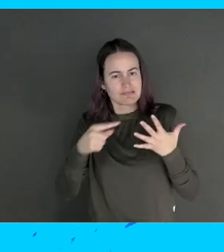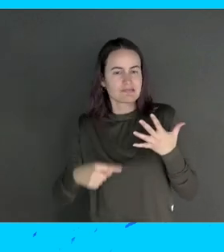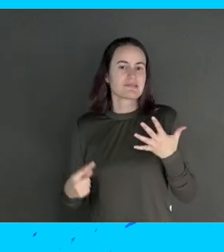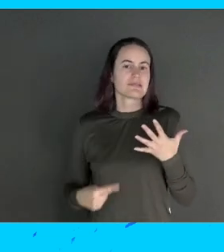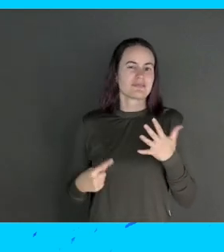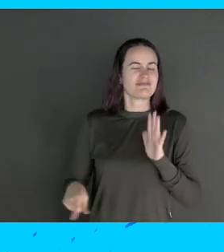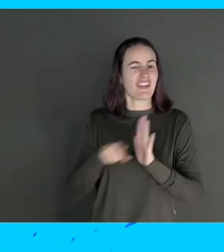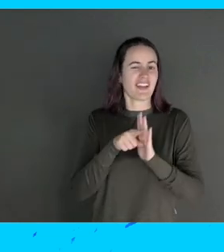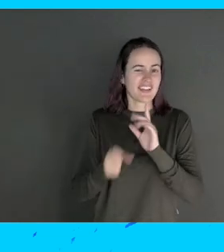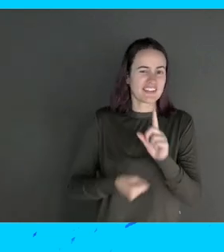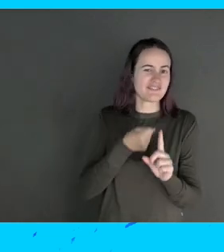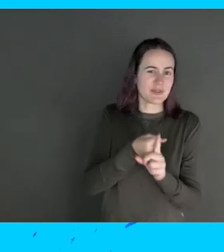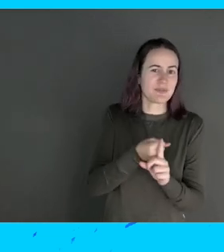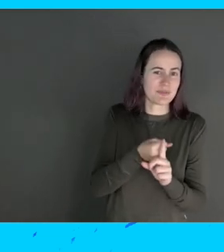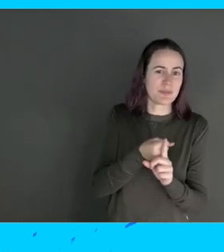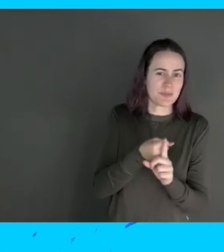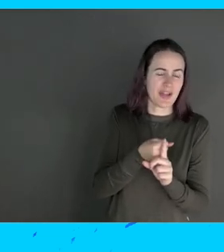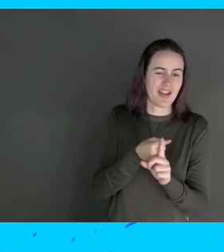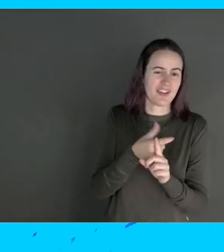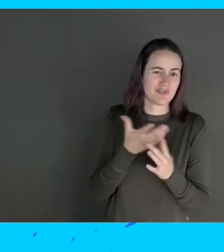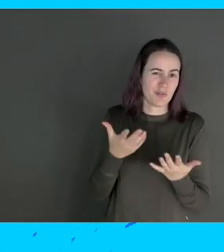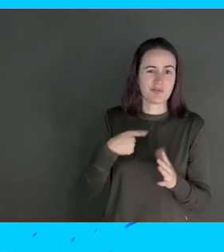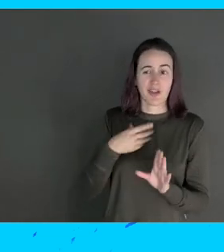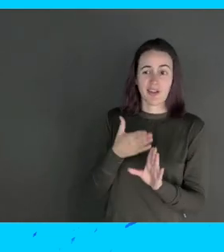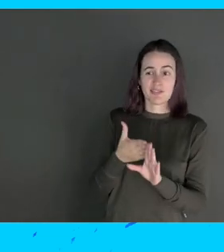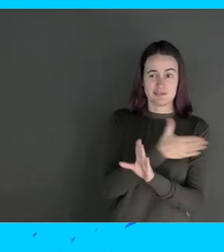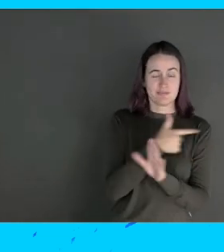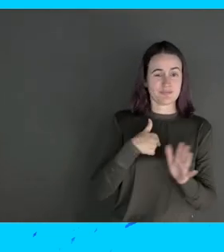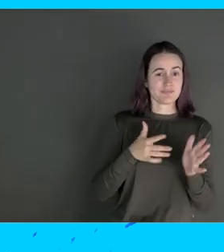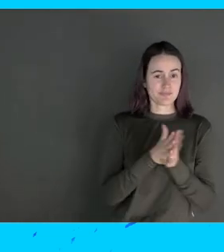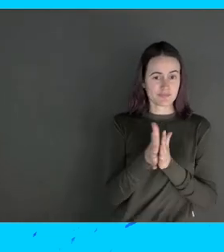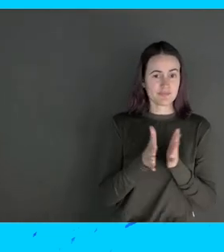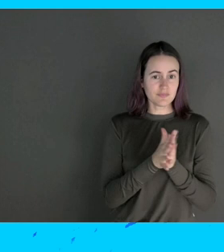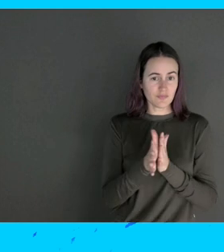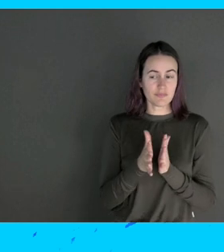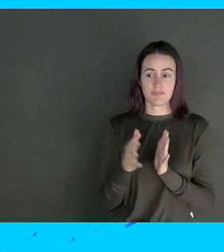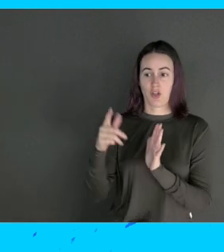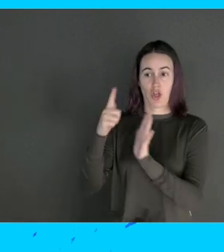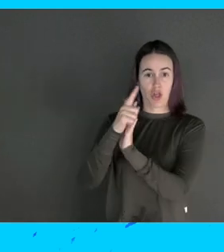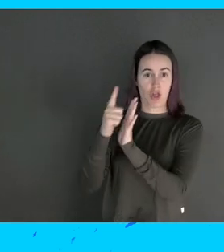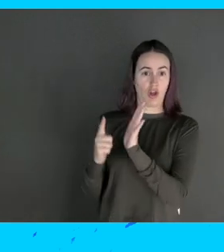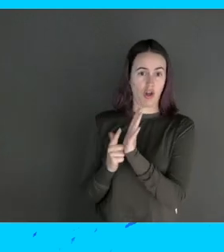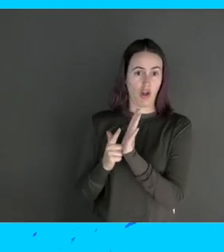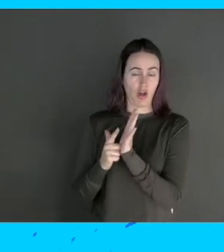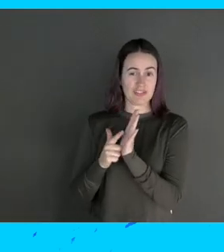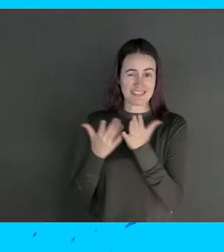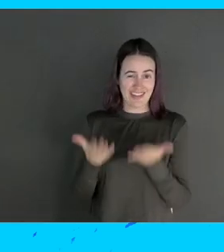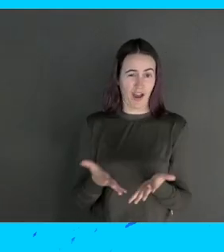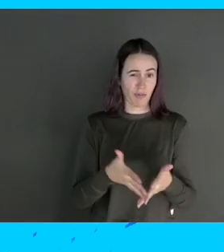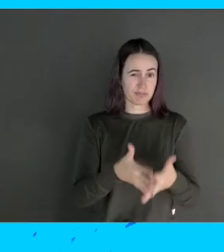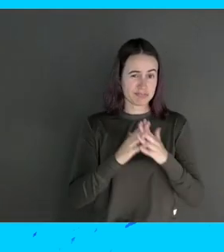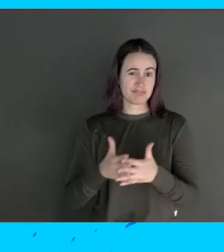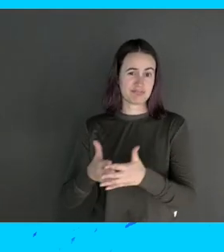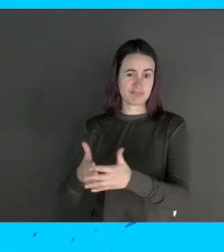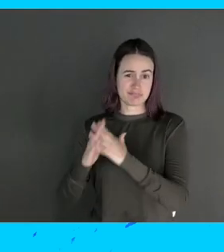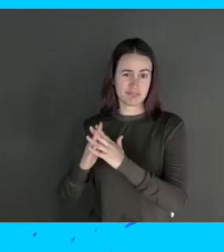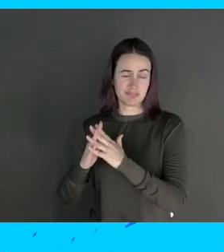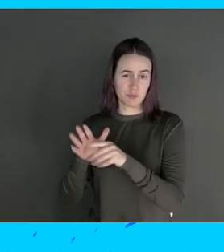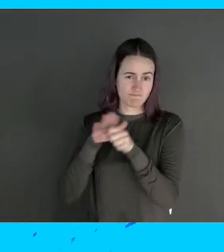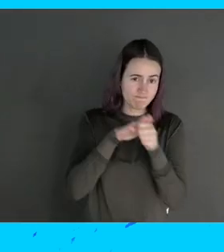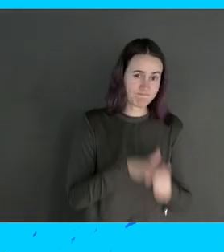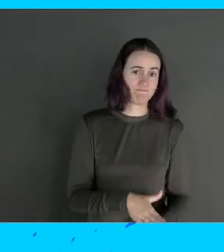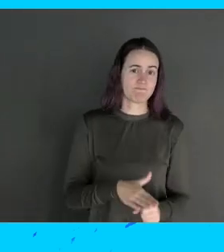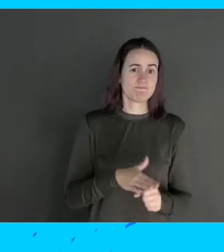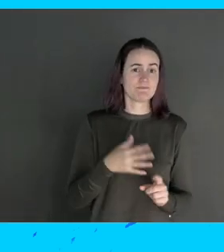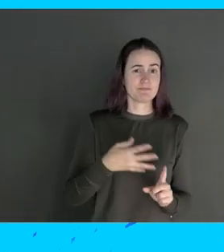And as I mentioned, there's a legislative setback as well, which is that there's an increase